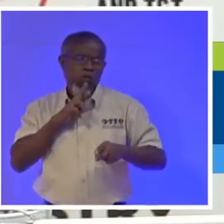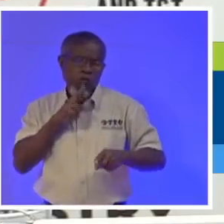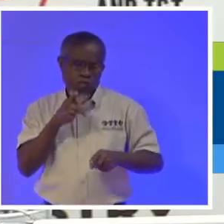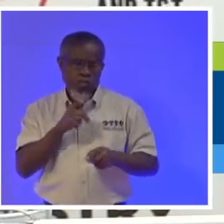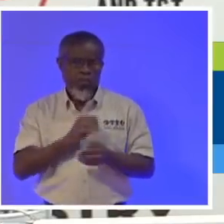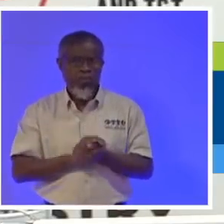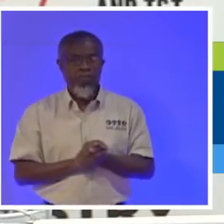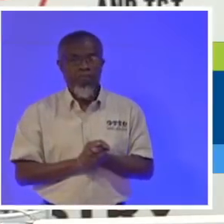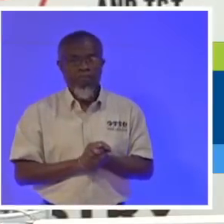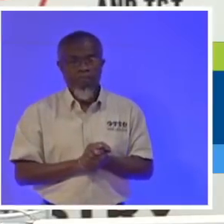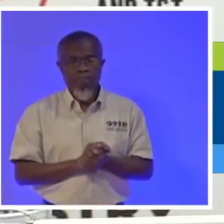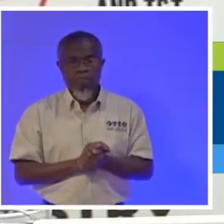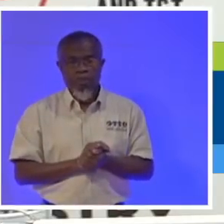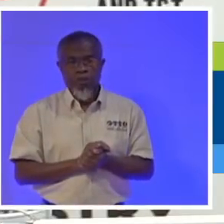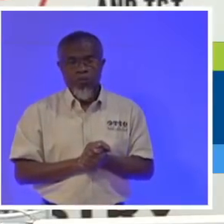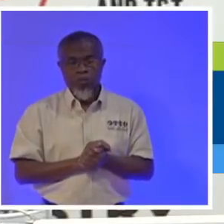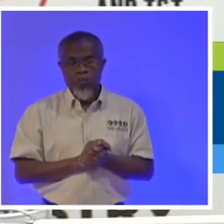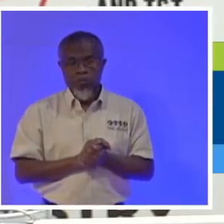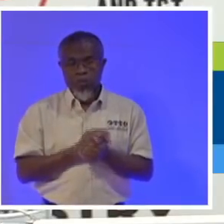number 2,